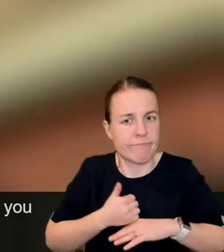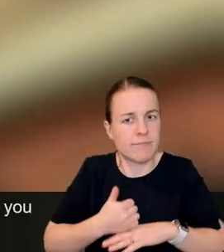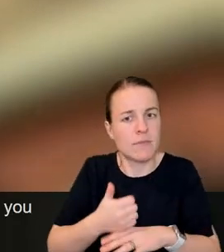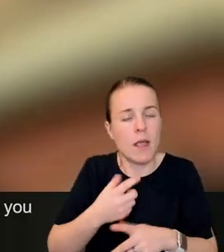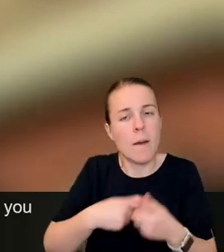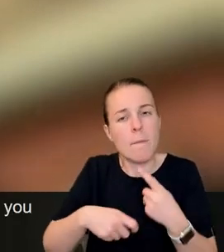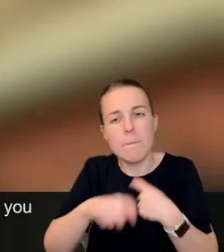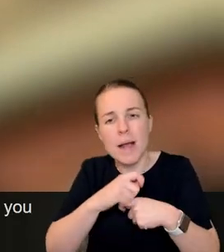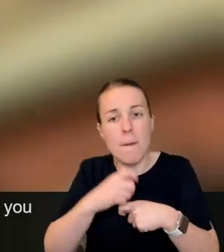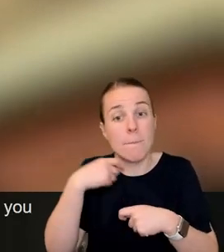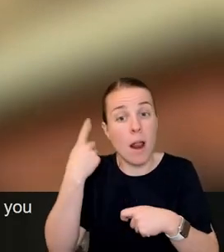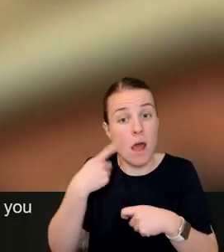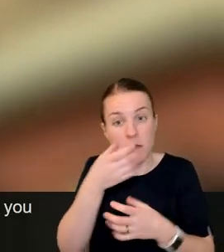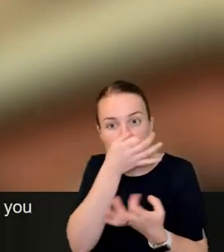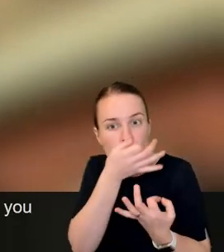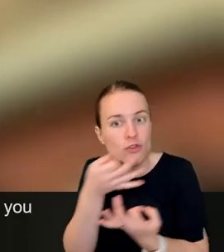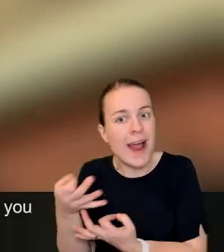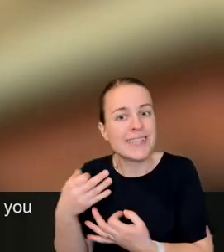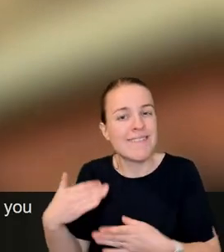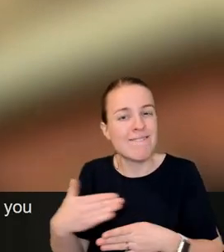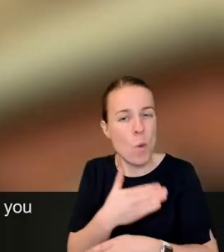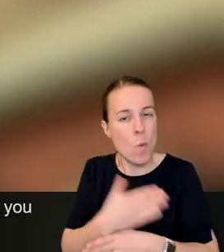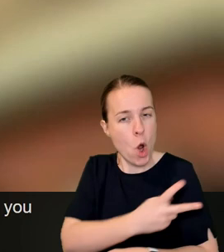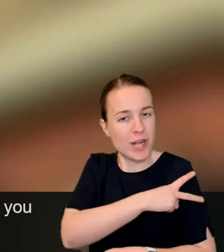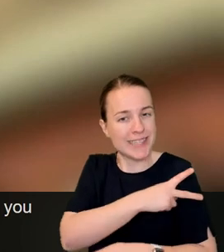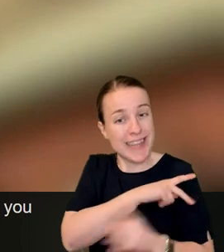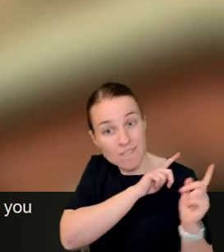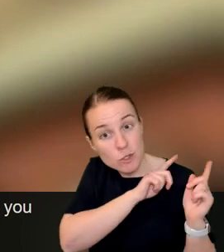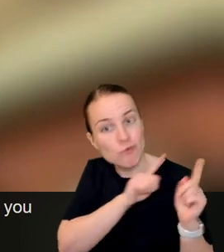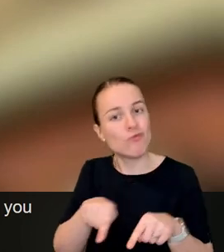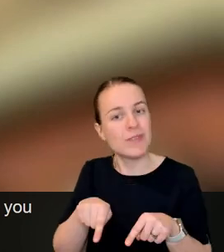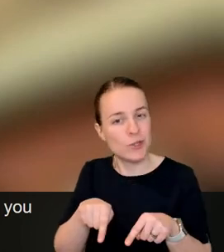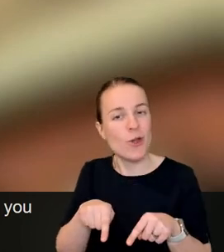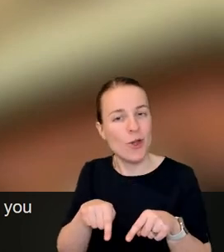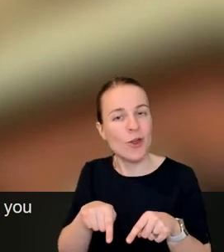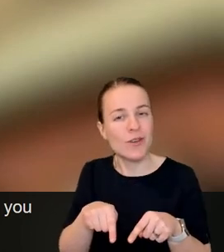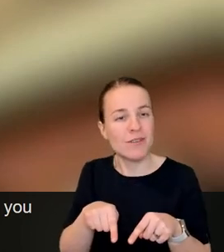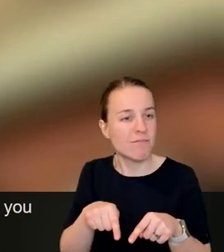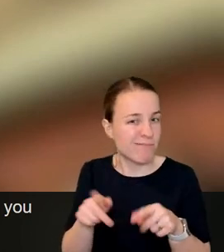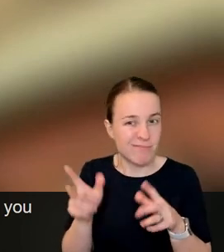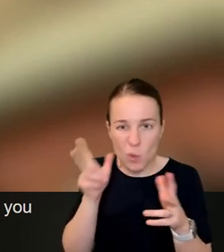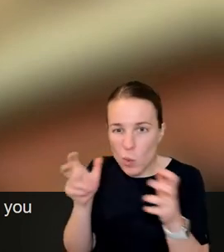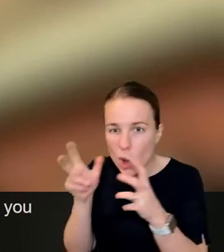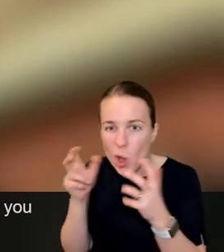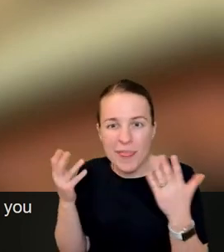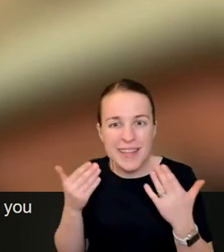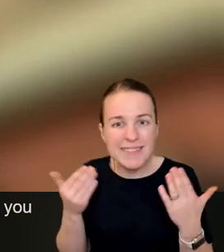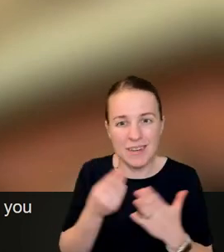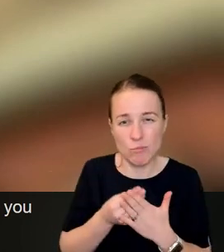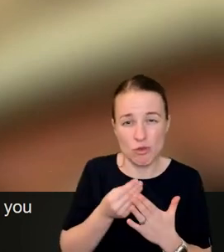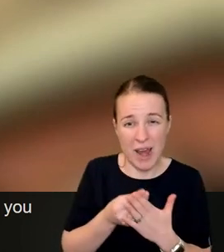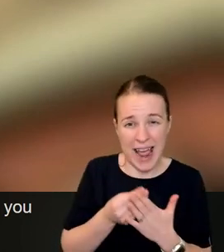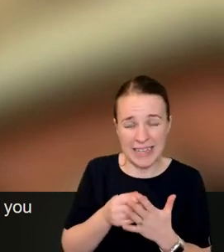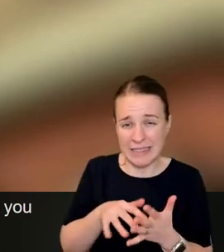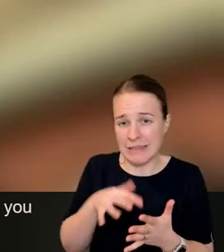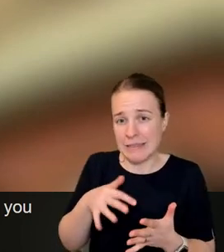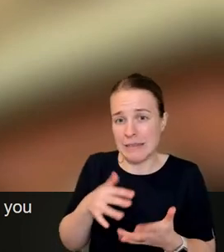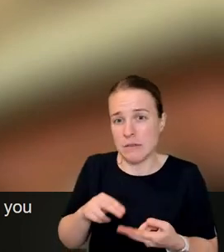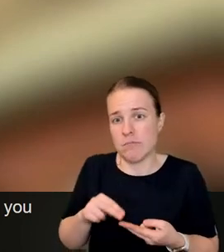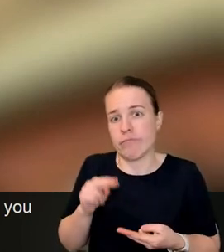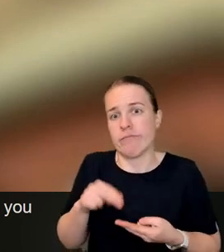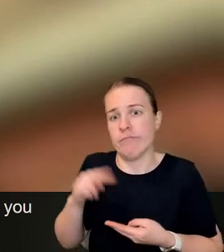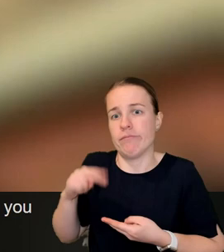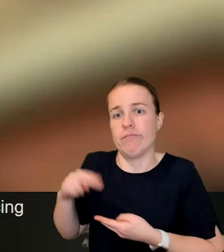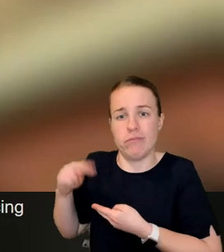for workers to return, considering, as we've heard this evening, pricing has risen in all